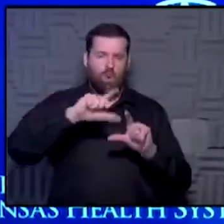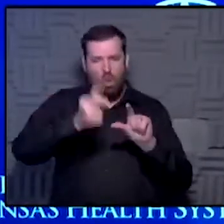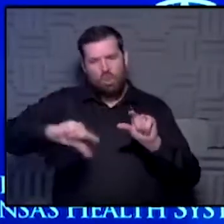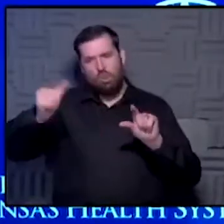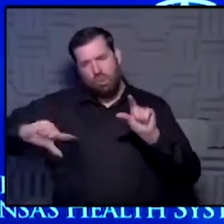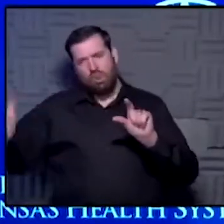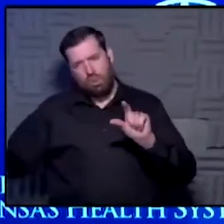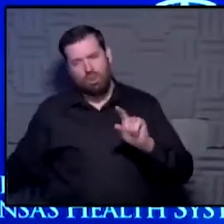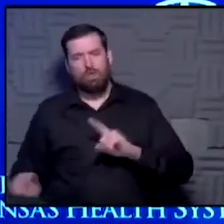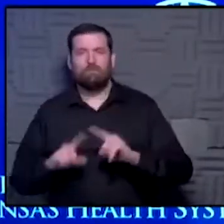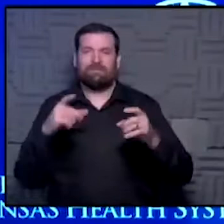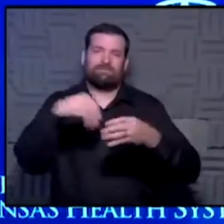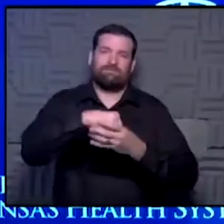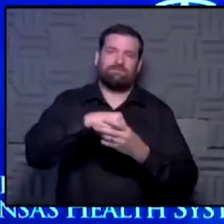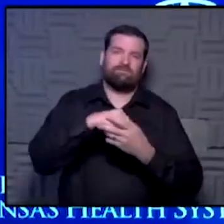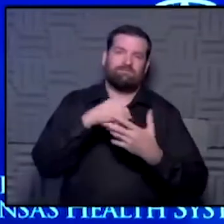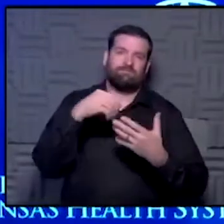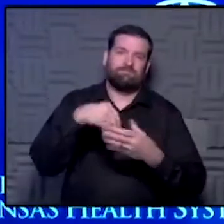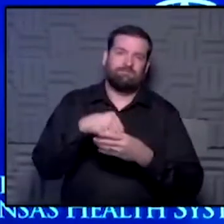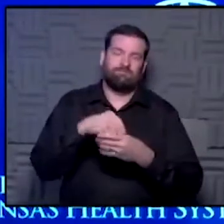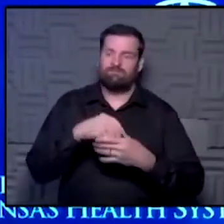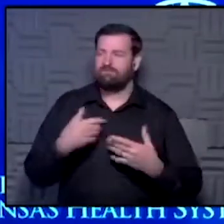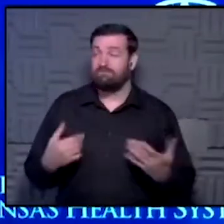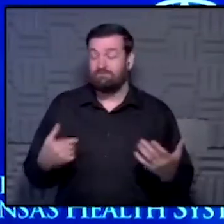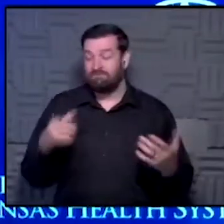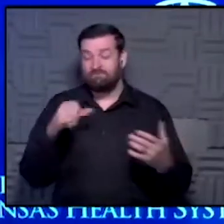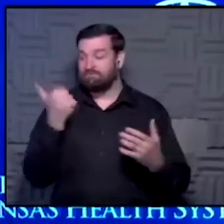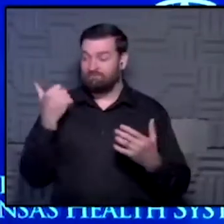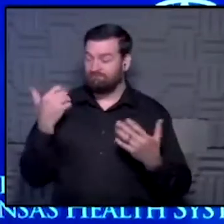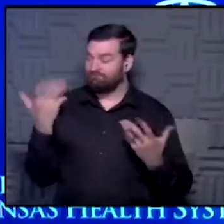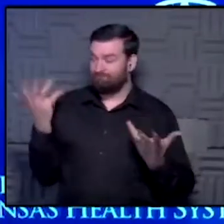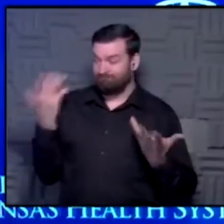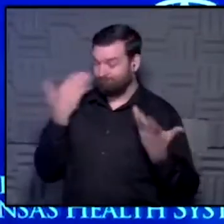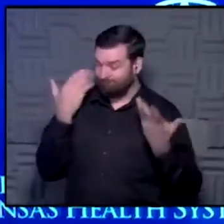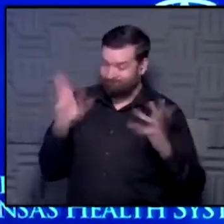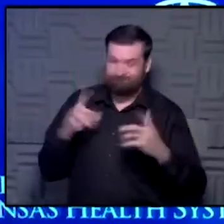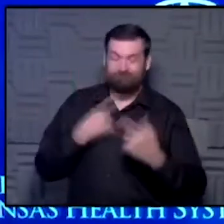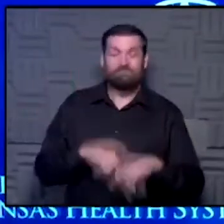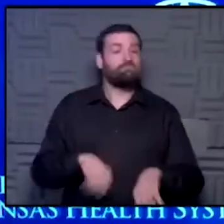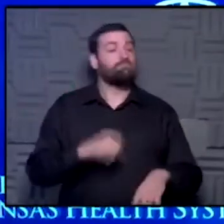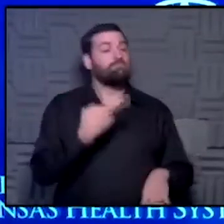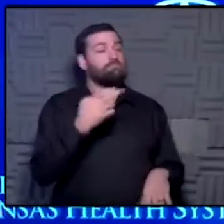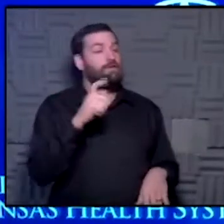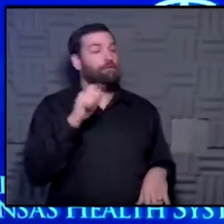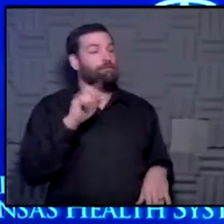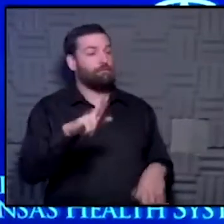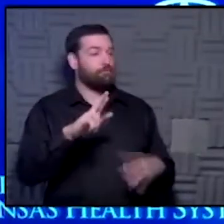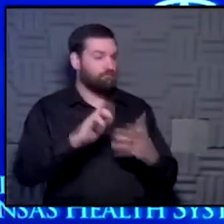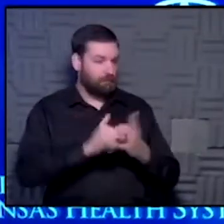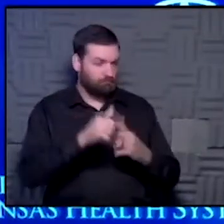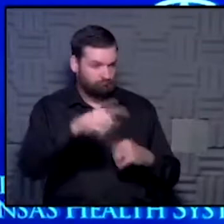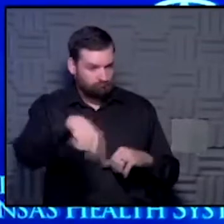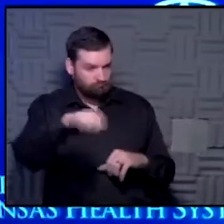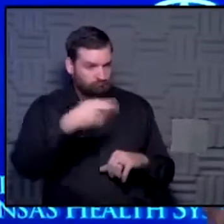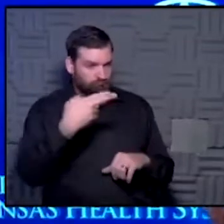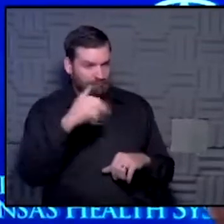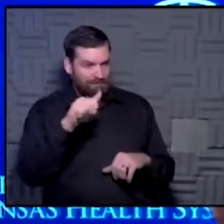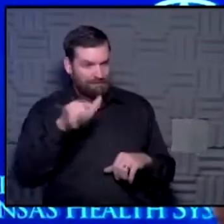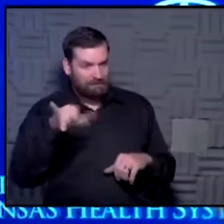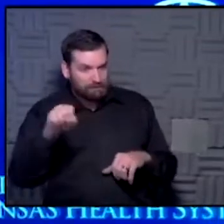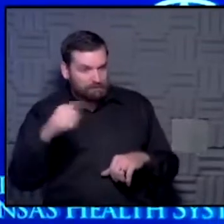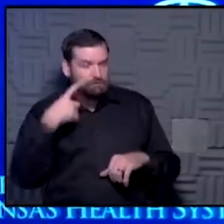piping still. But some of those other instruments, how does that work? Heather, how are things in Hayes as far as